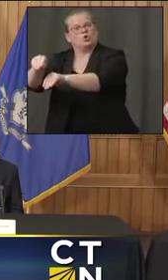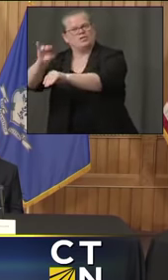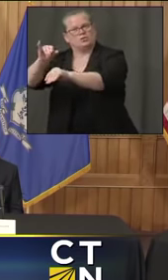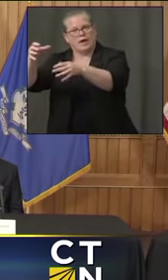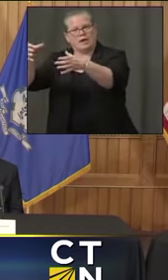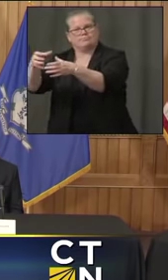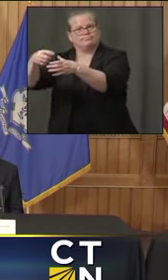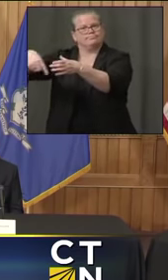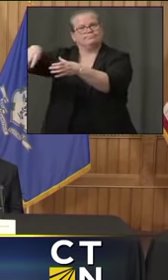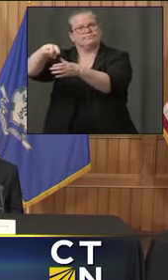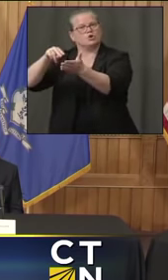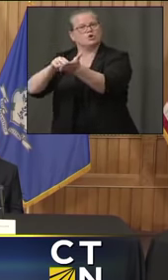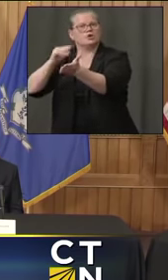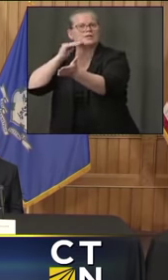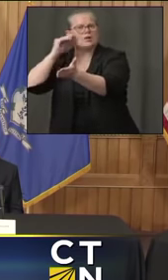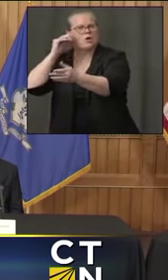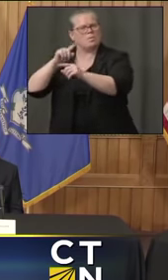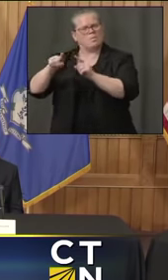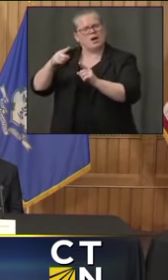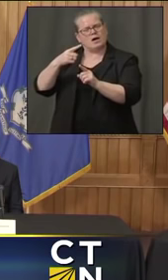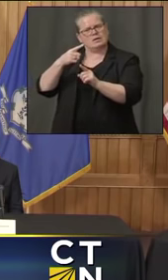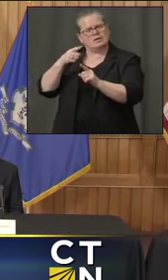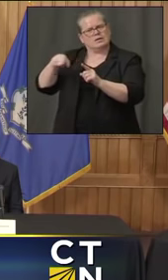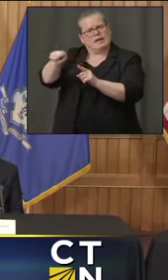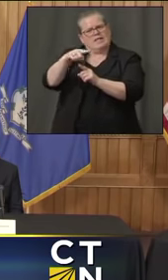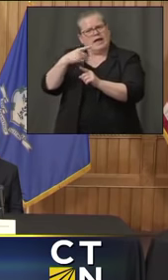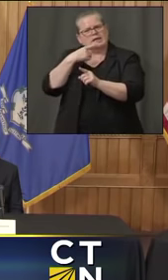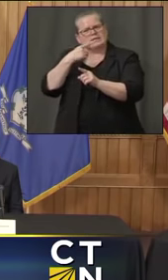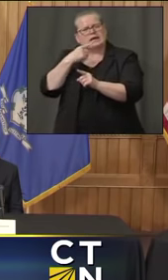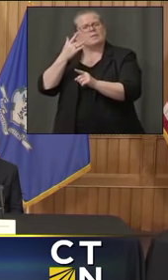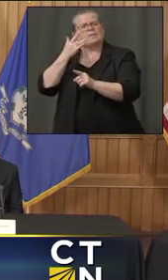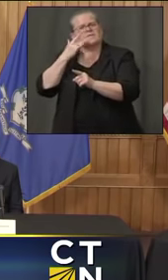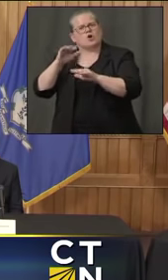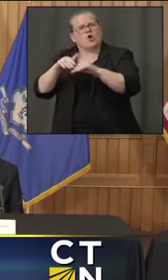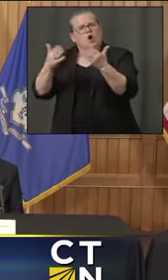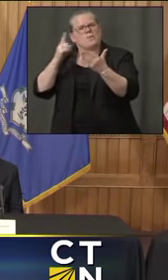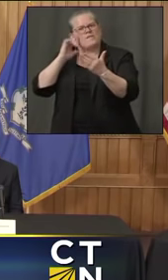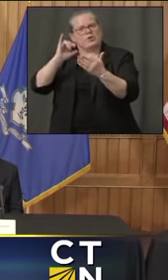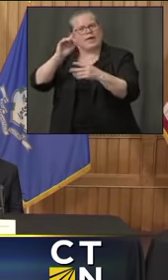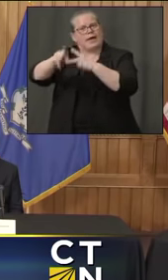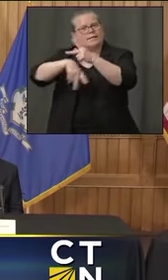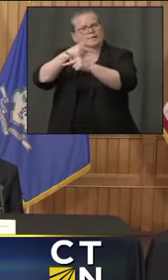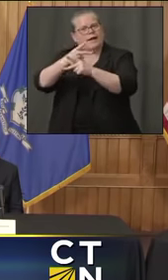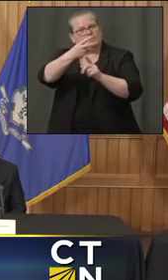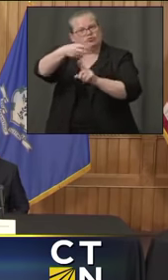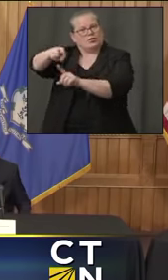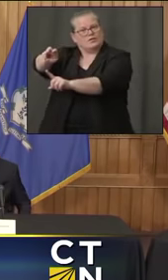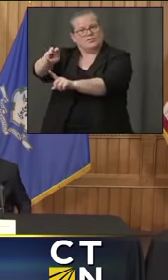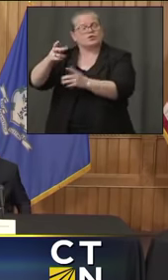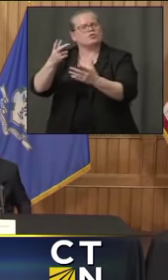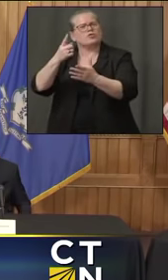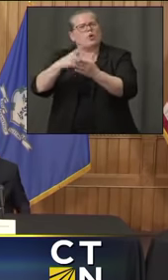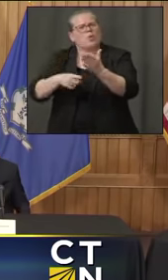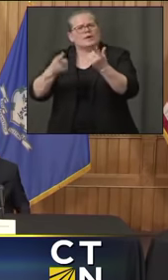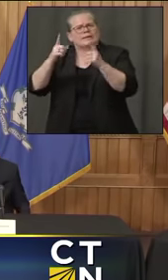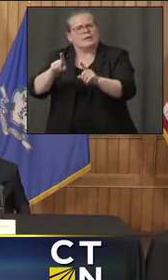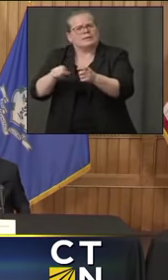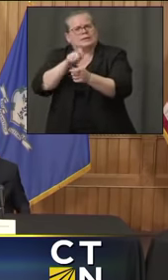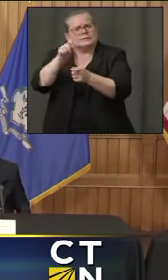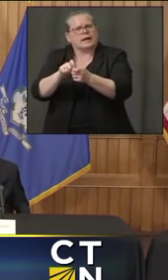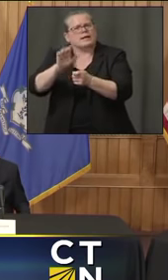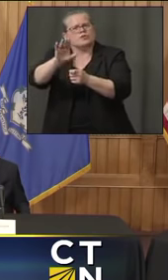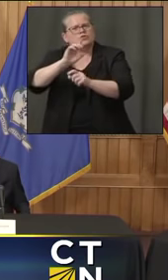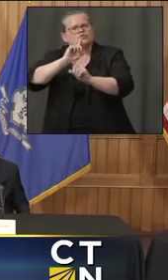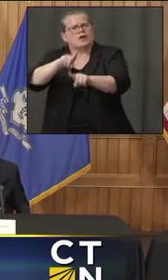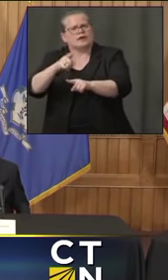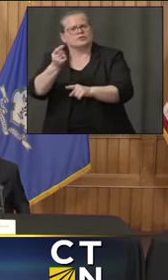said that they want them to be available to accept those type of transfers. So what exactly is happening, and what's your reaction to that? You